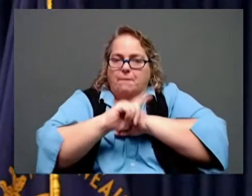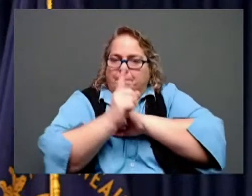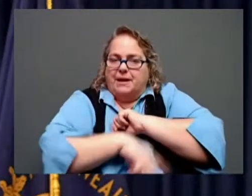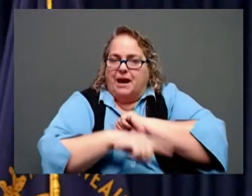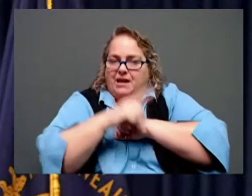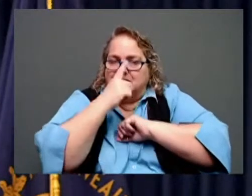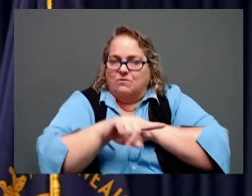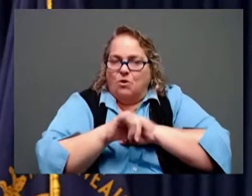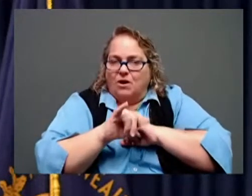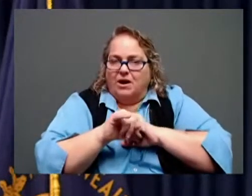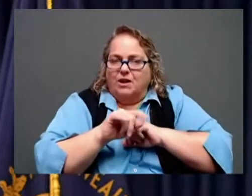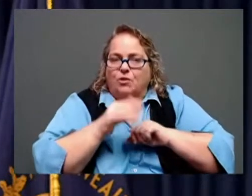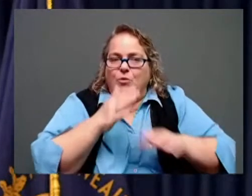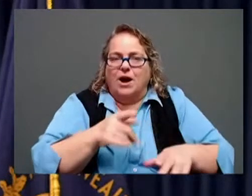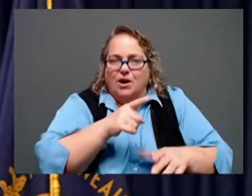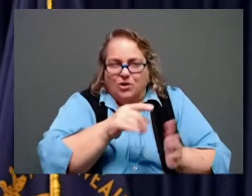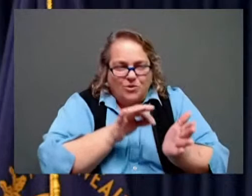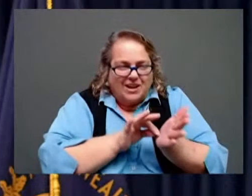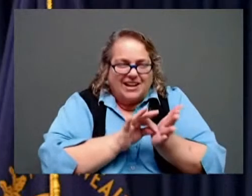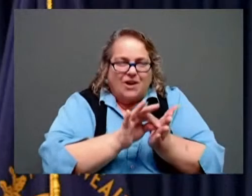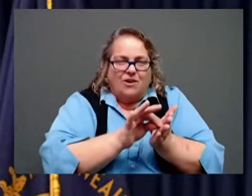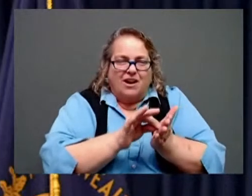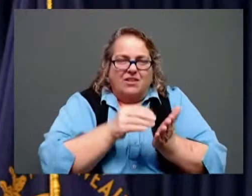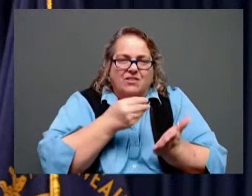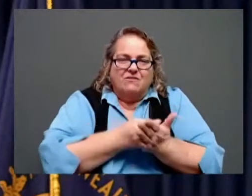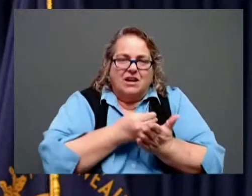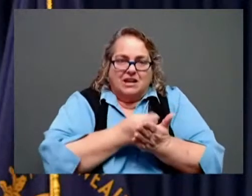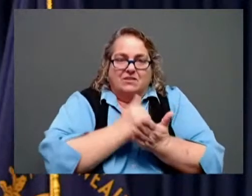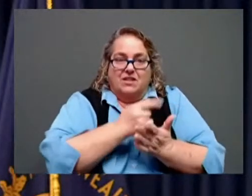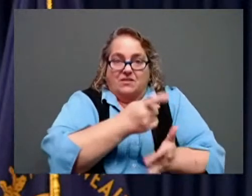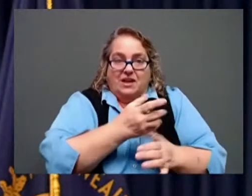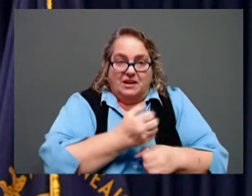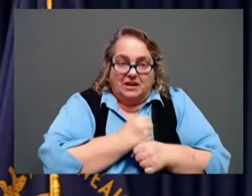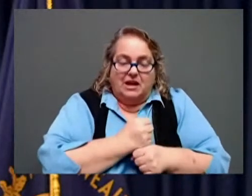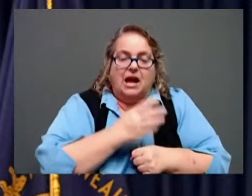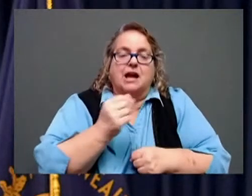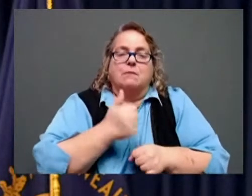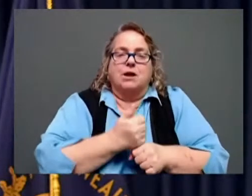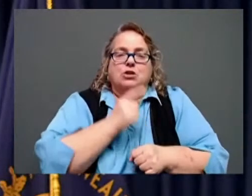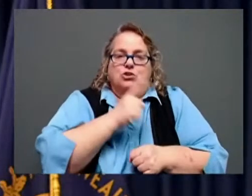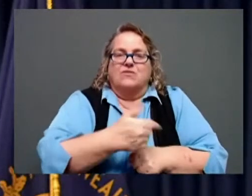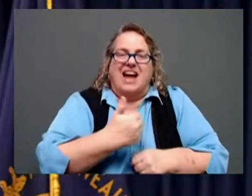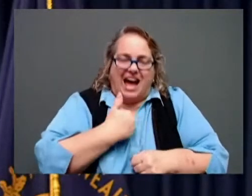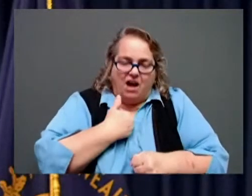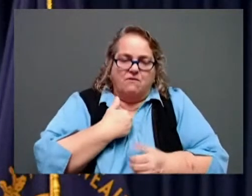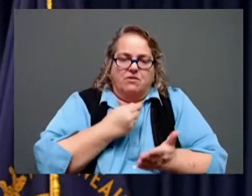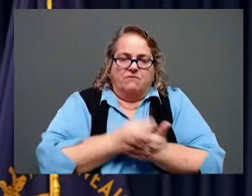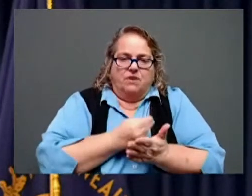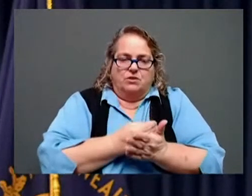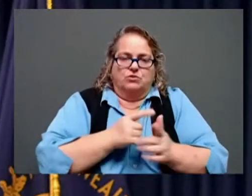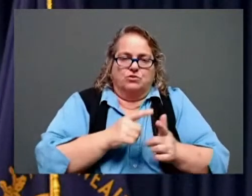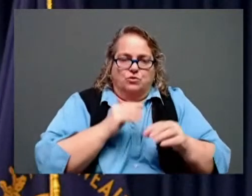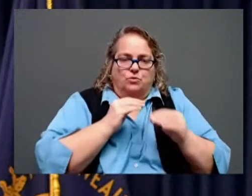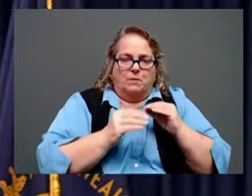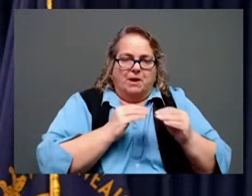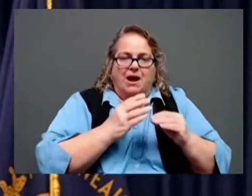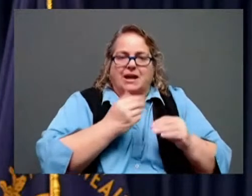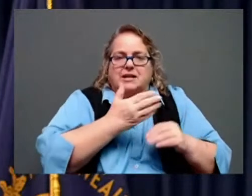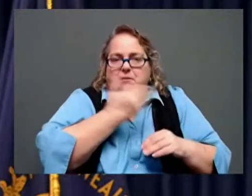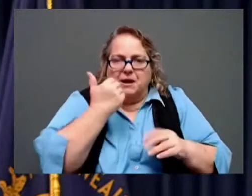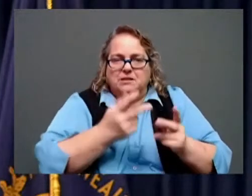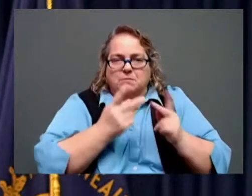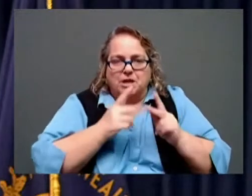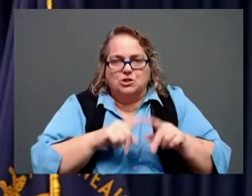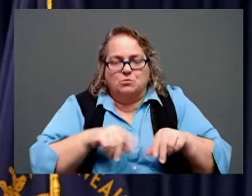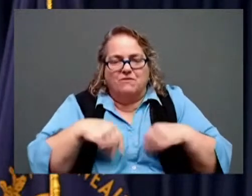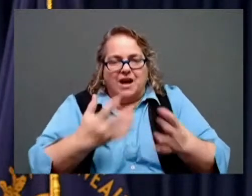you calculate the funding that they get and that they have the funds to repair. But also, that's the best place to provide these kids the